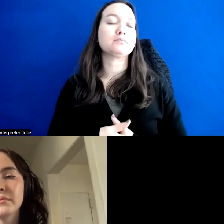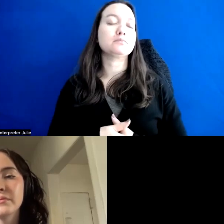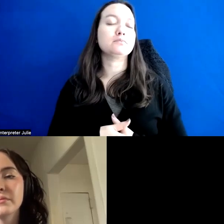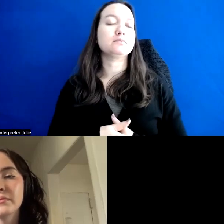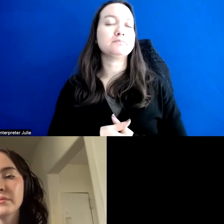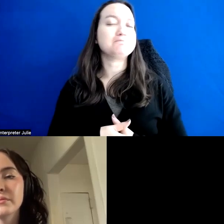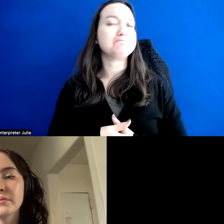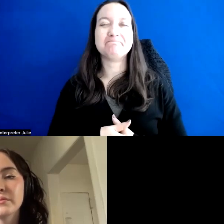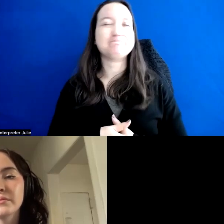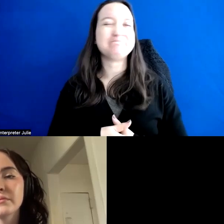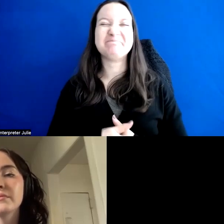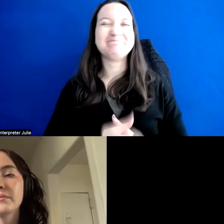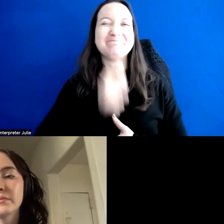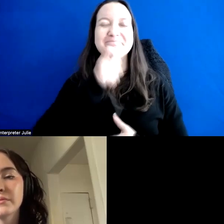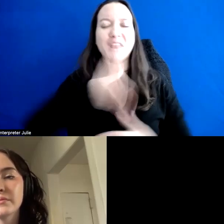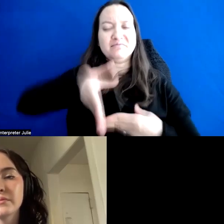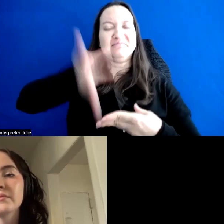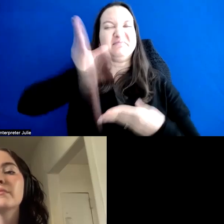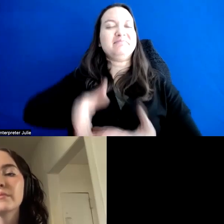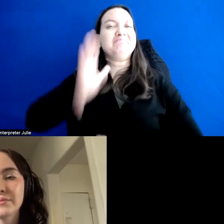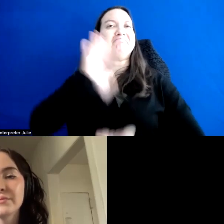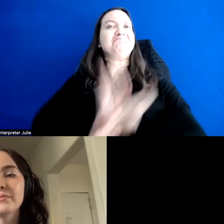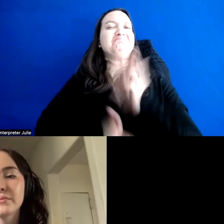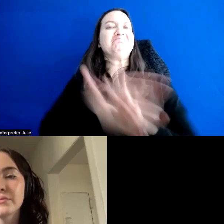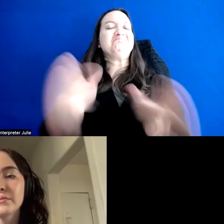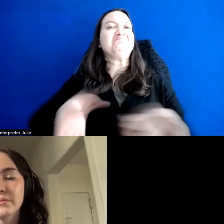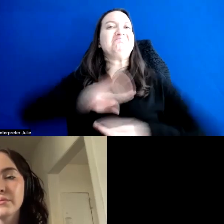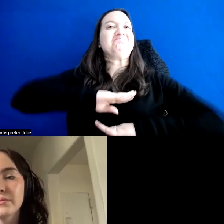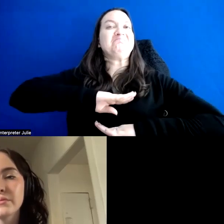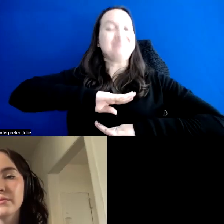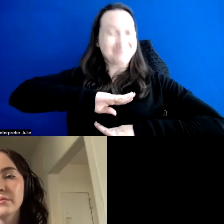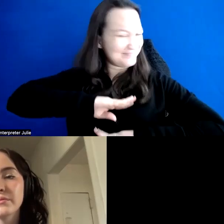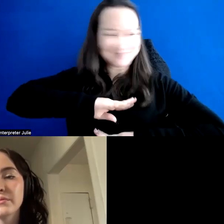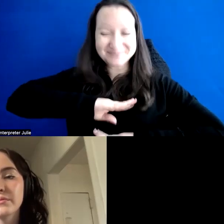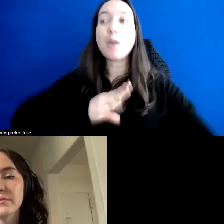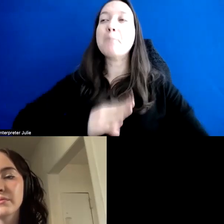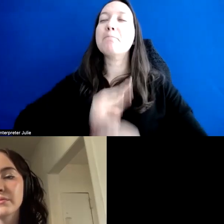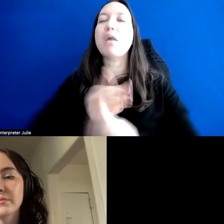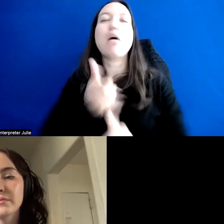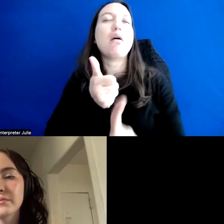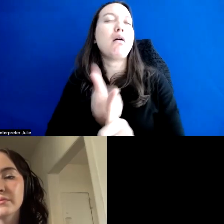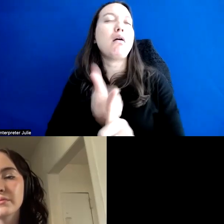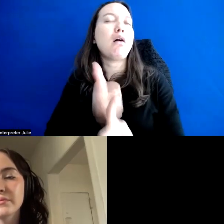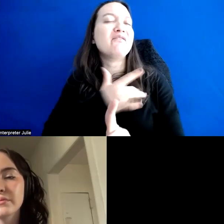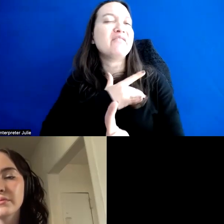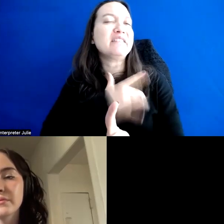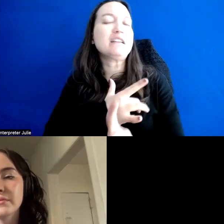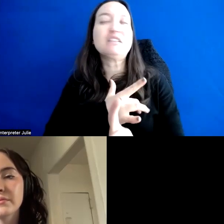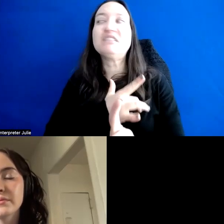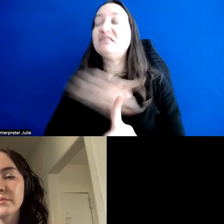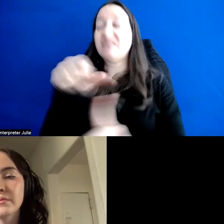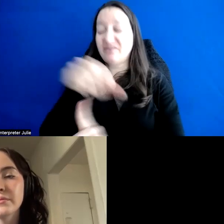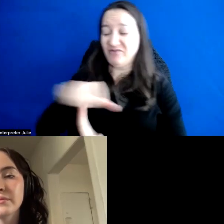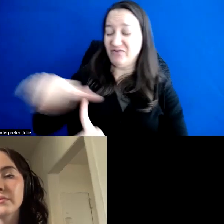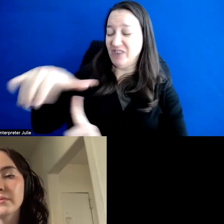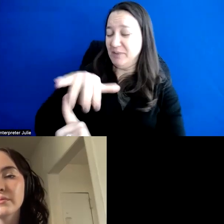But they don't, that's not the end of taking care of ourselves and protecting ourselves generally from an environment